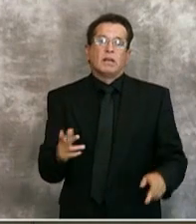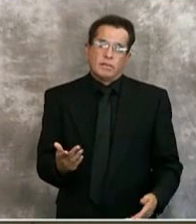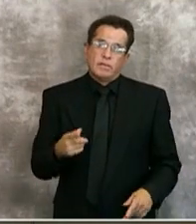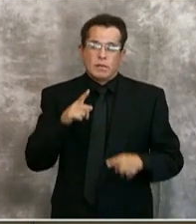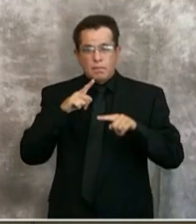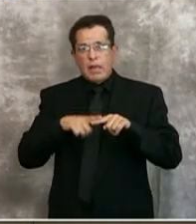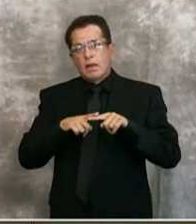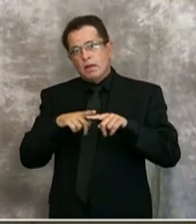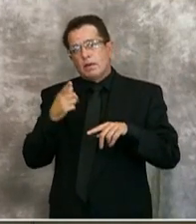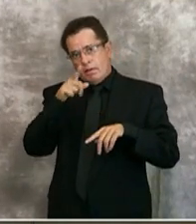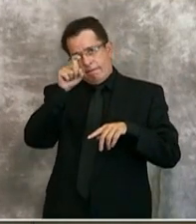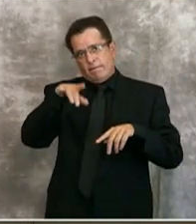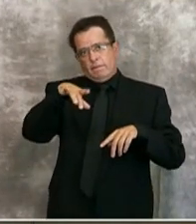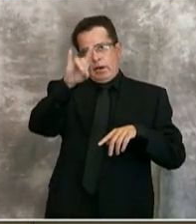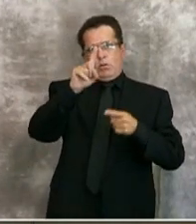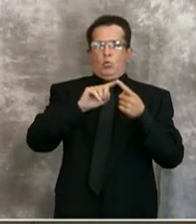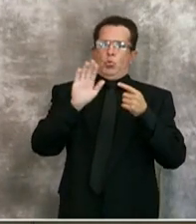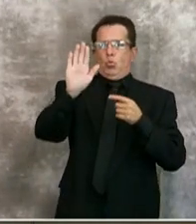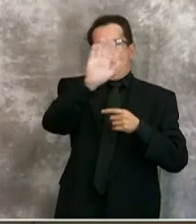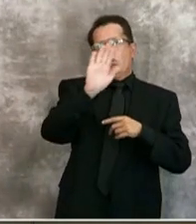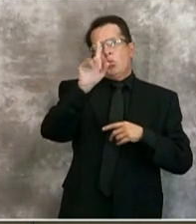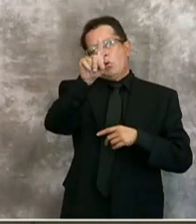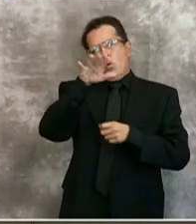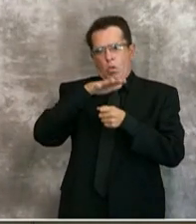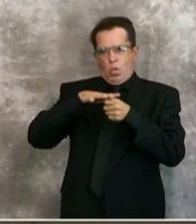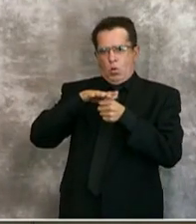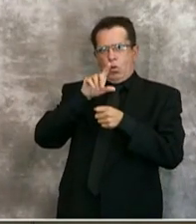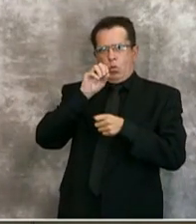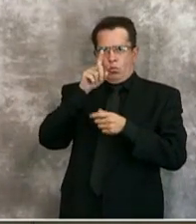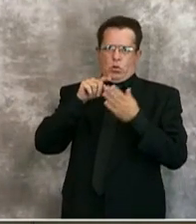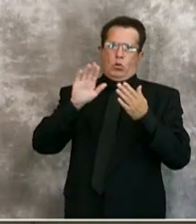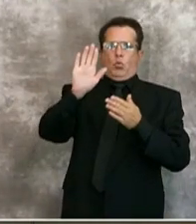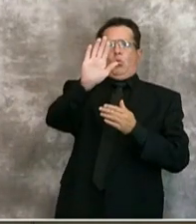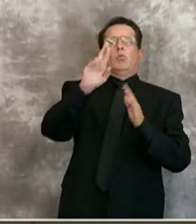enforcement. So they would need to find out what their local